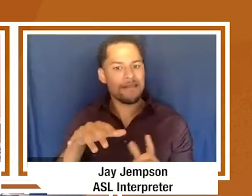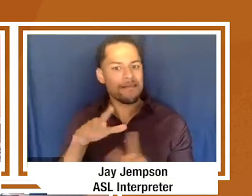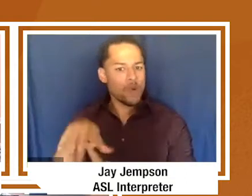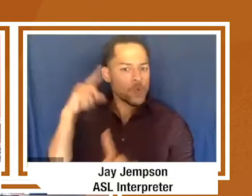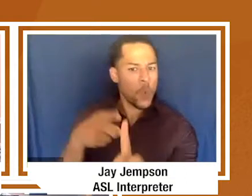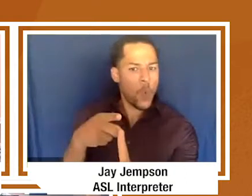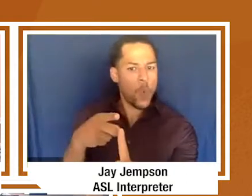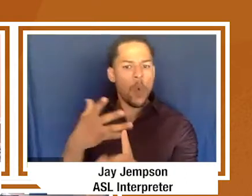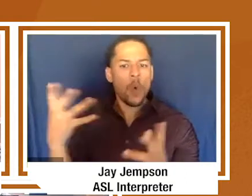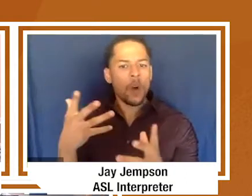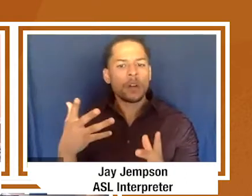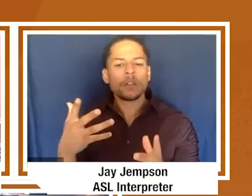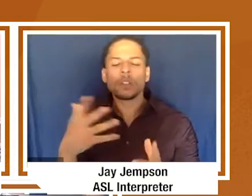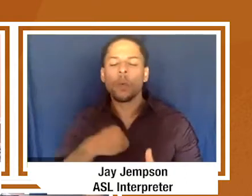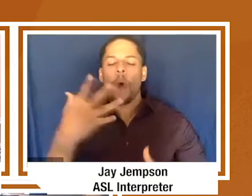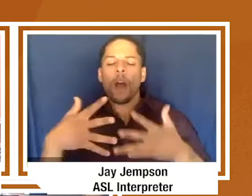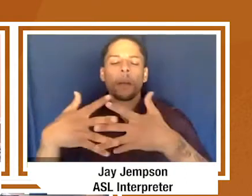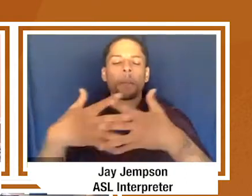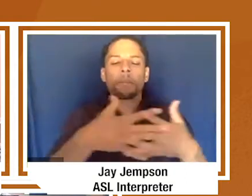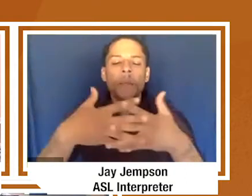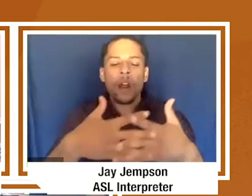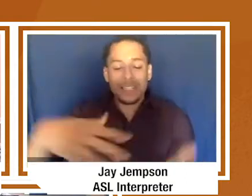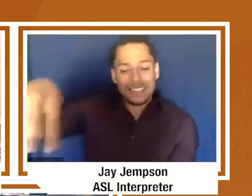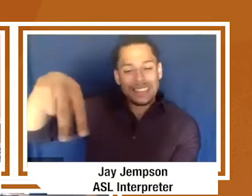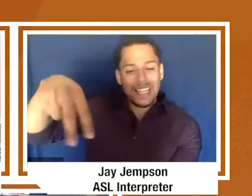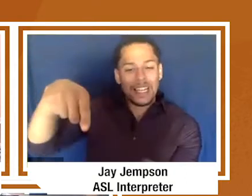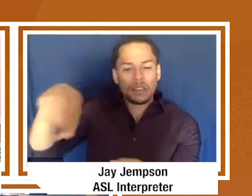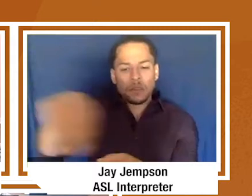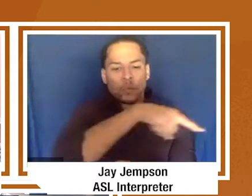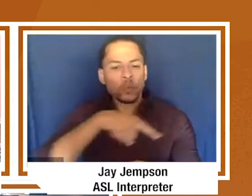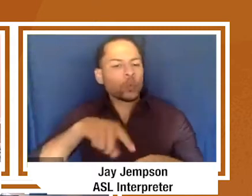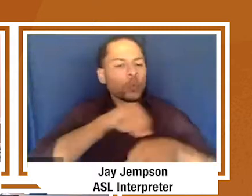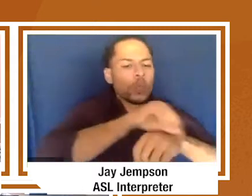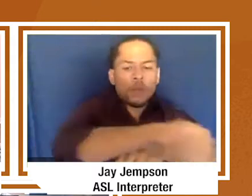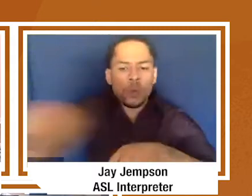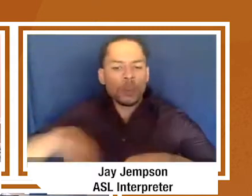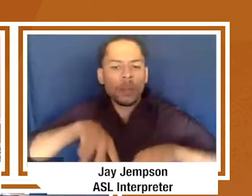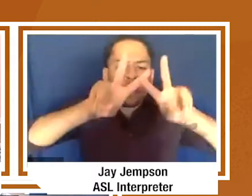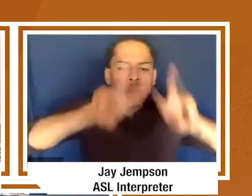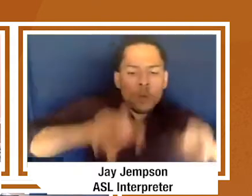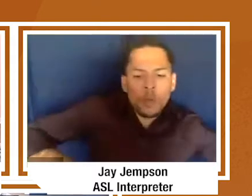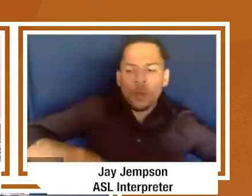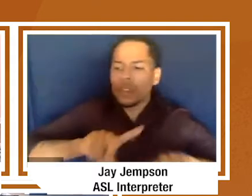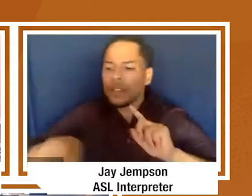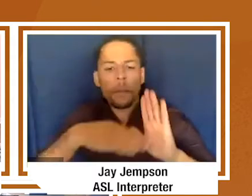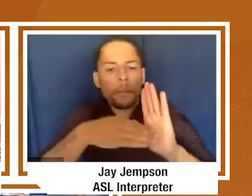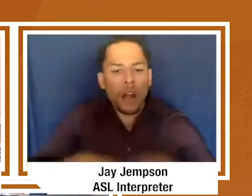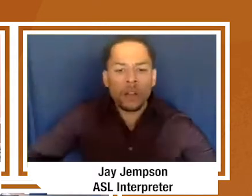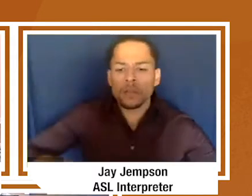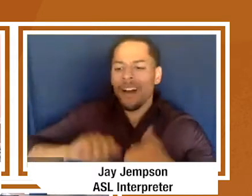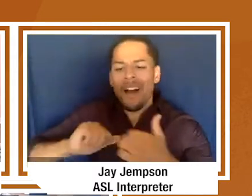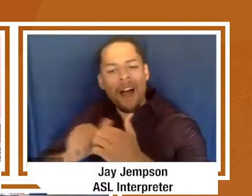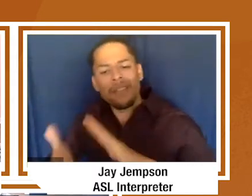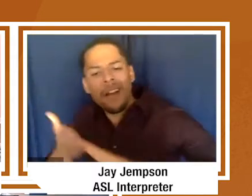look inside, in depth, at the practices, the procedures, the models, the modes